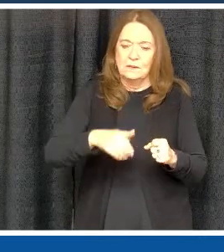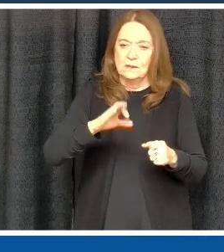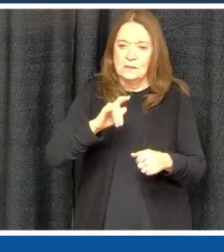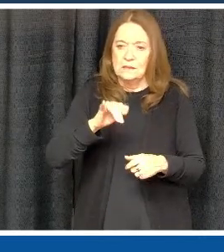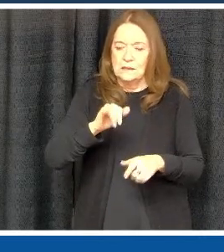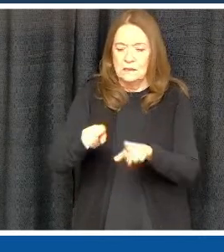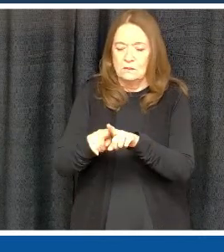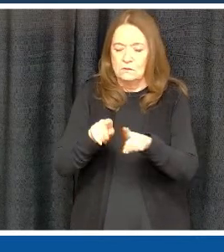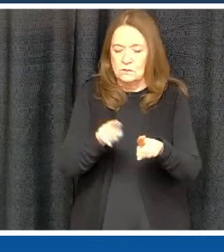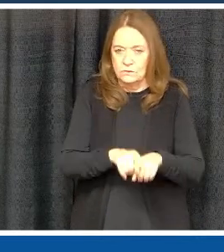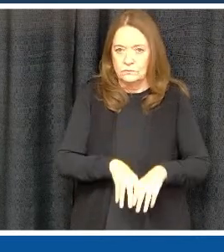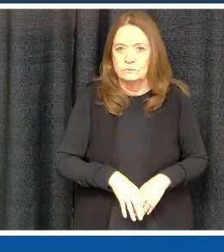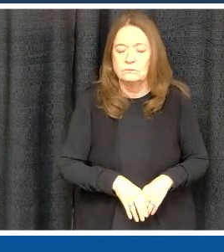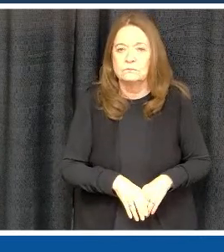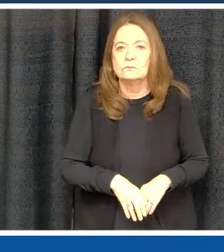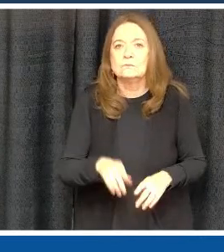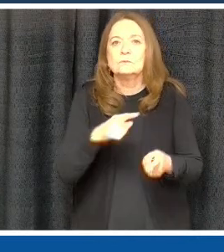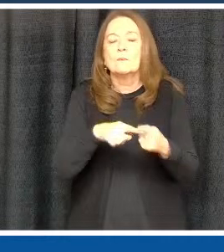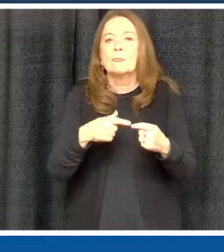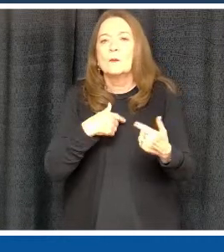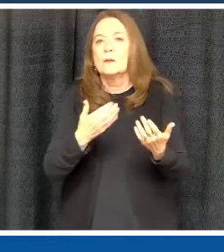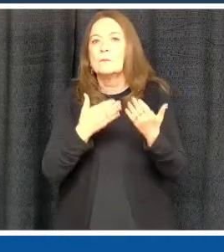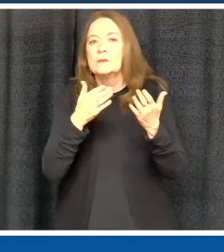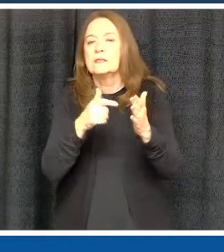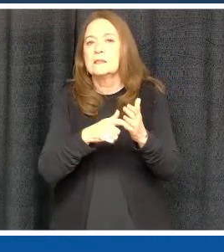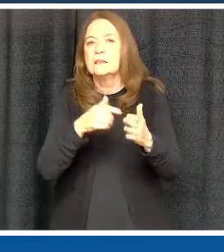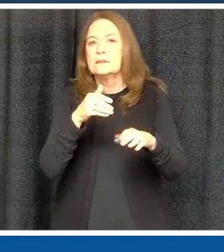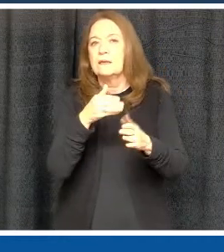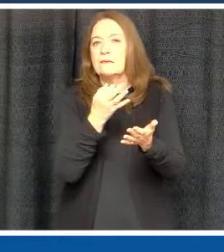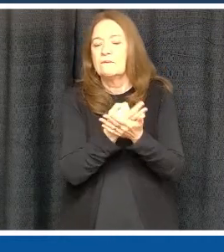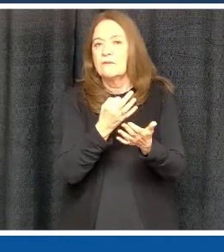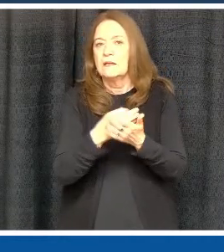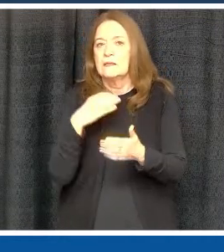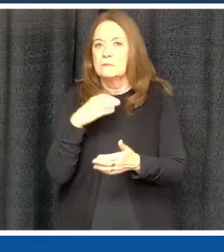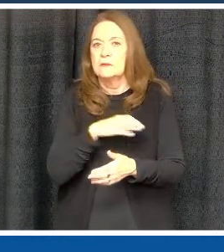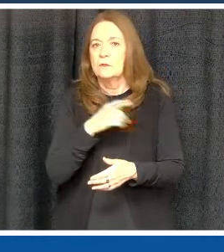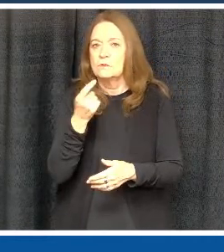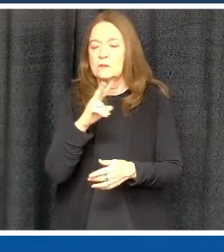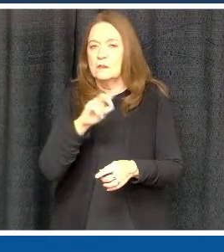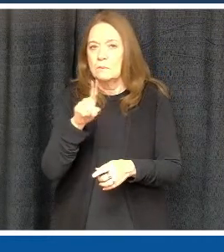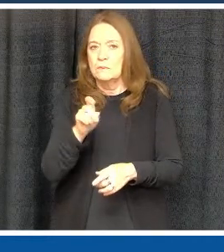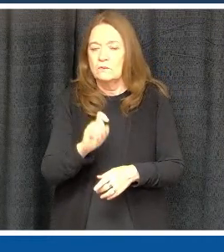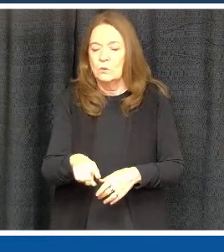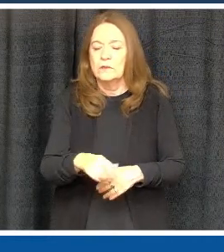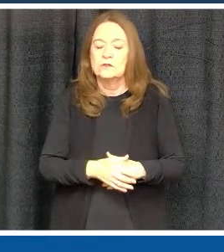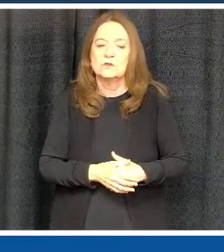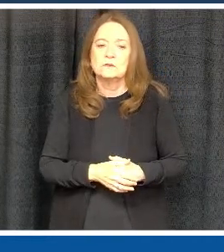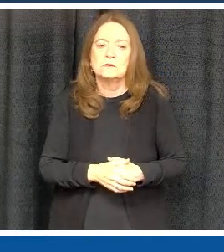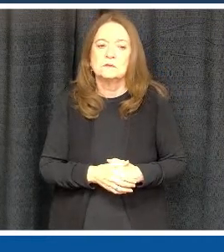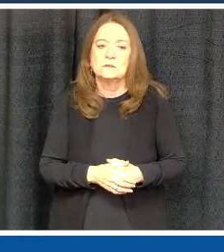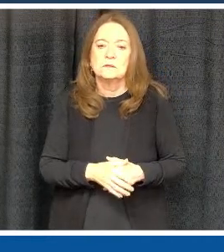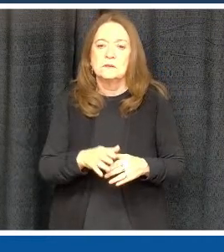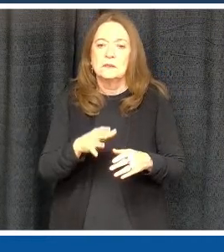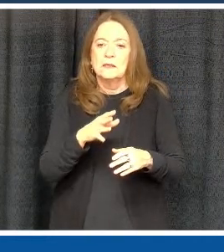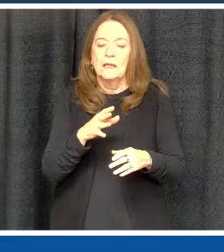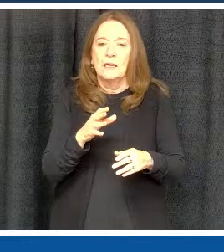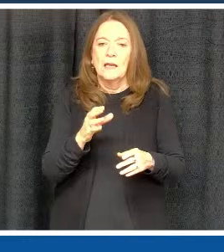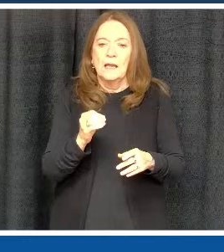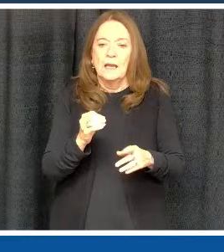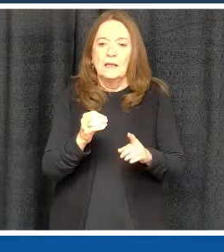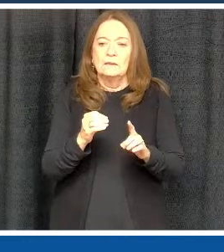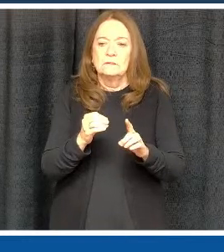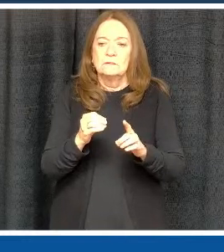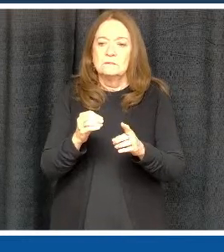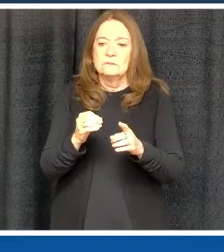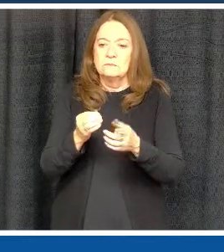well. When I presented this at the finance, there was a couple questions in deference to the